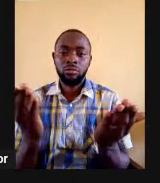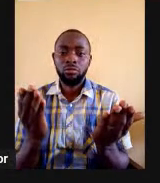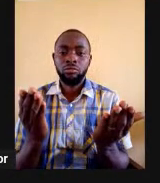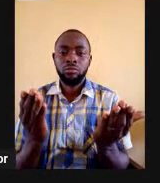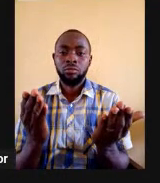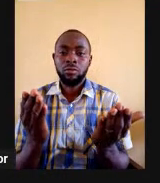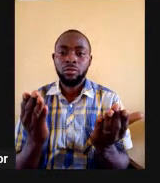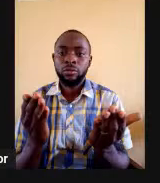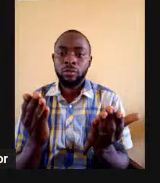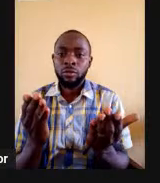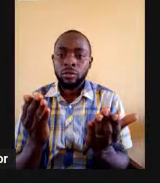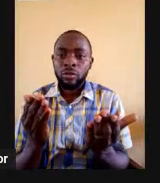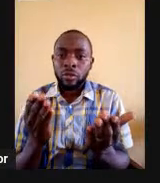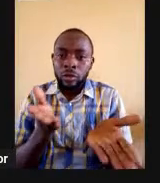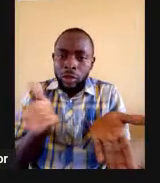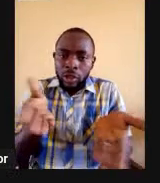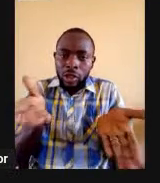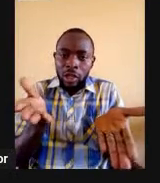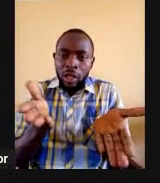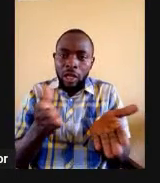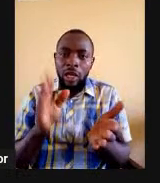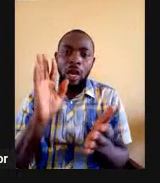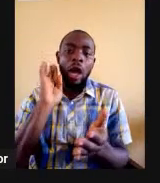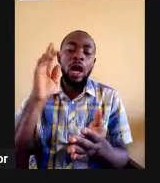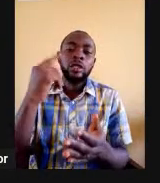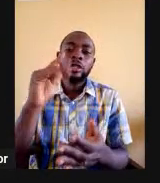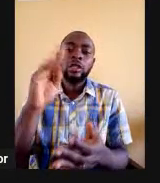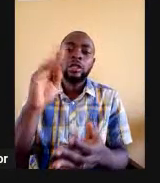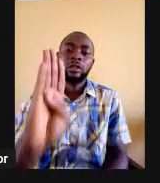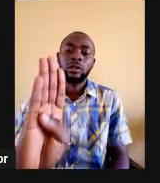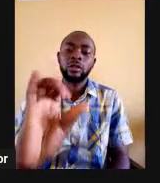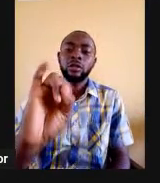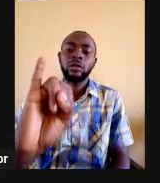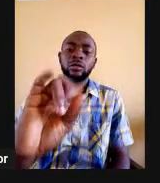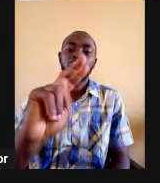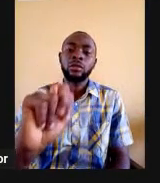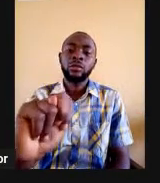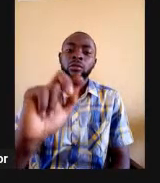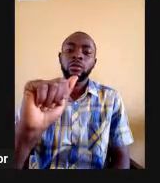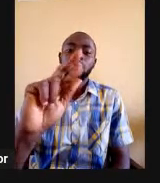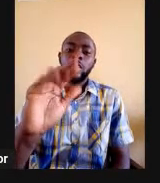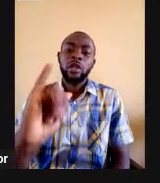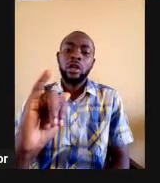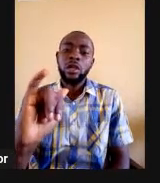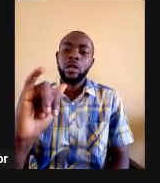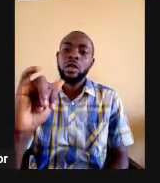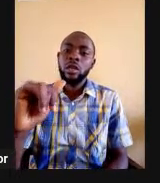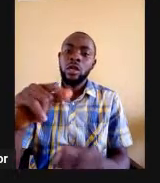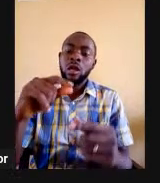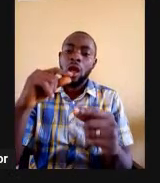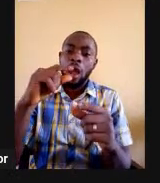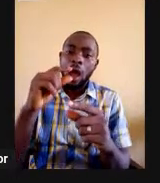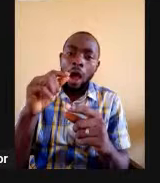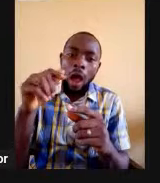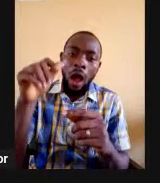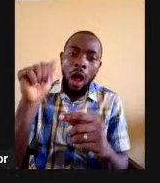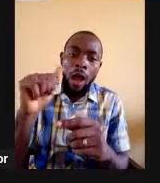So, here are the binary alphabet. So, the way we have our own alphabets that we used to um,